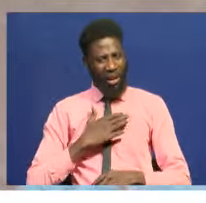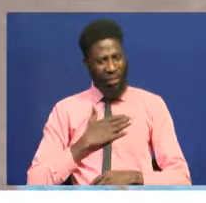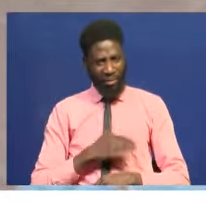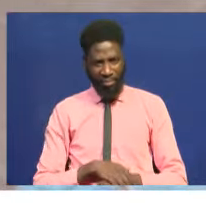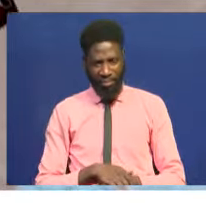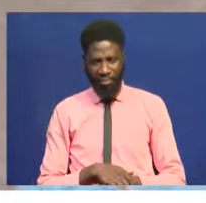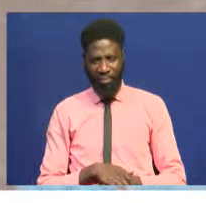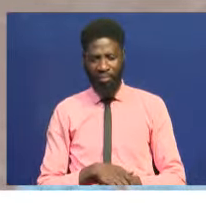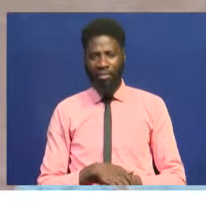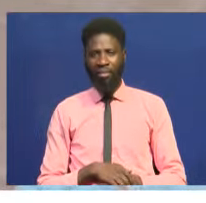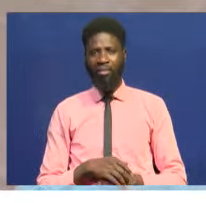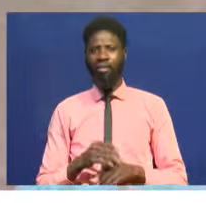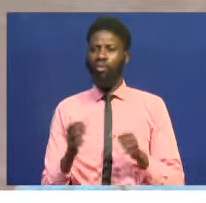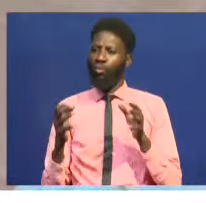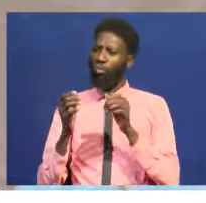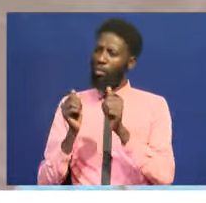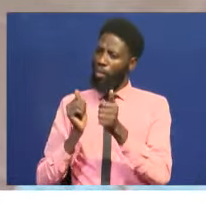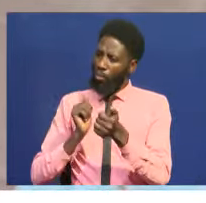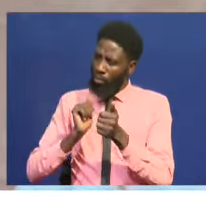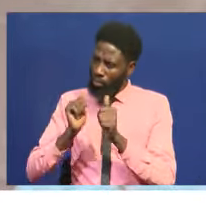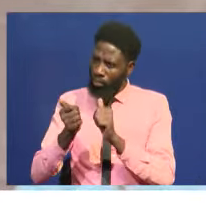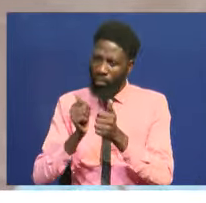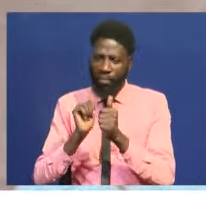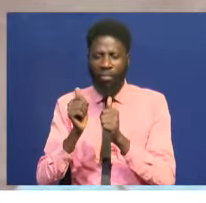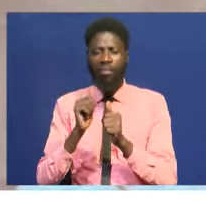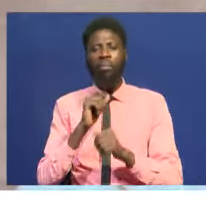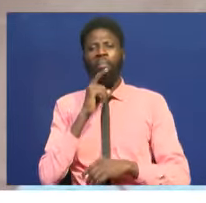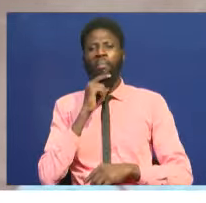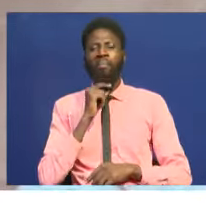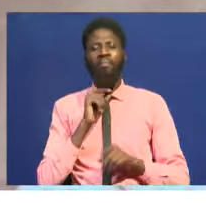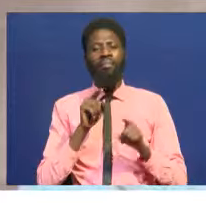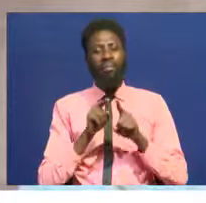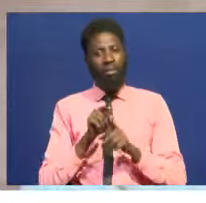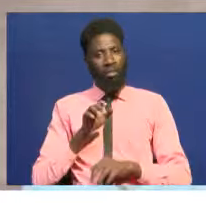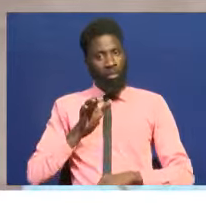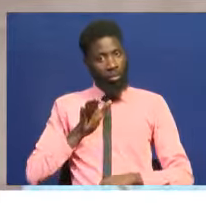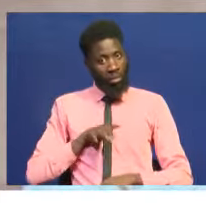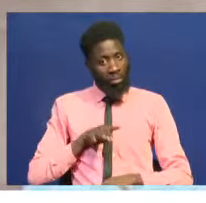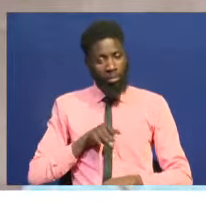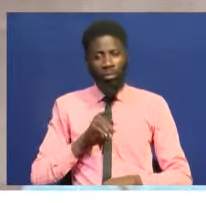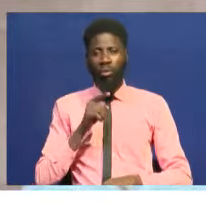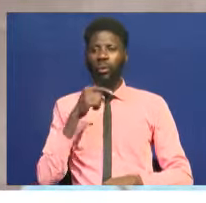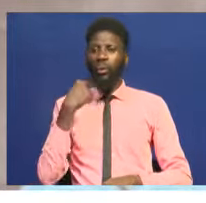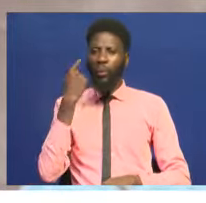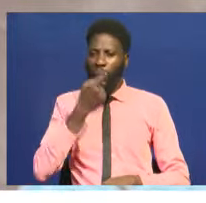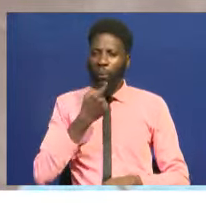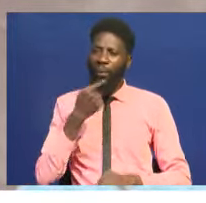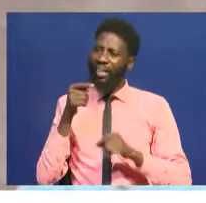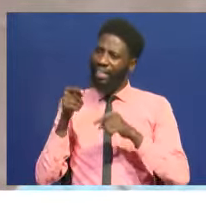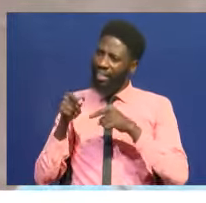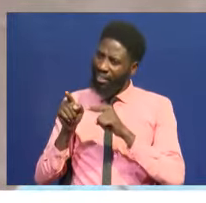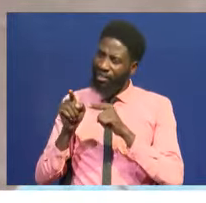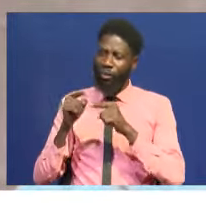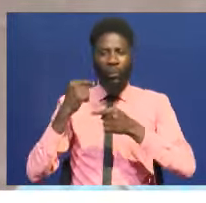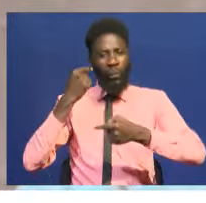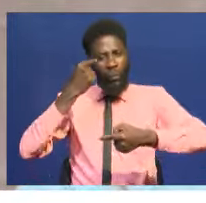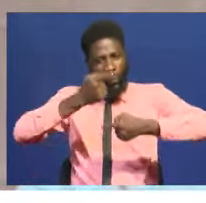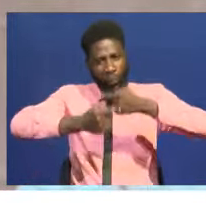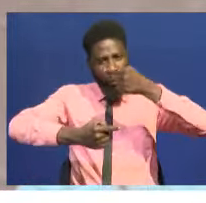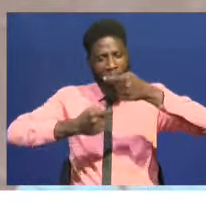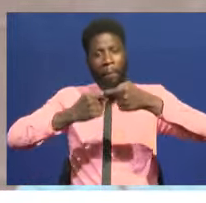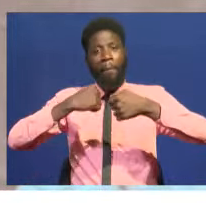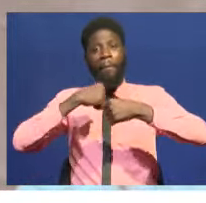our sportsmen and women that keep Kenya on the world